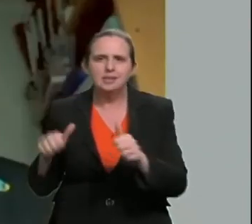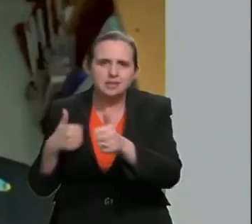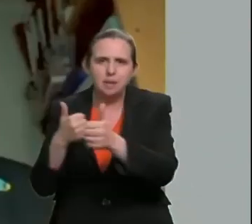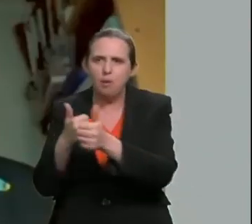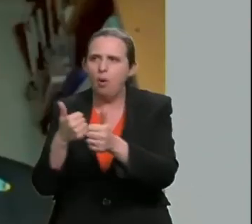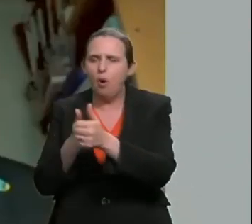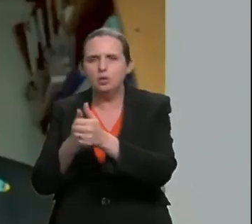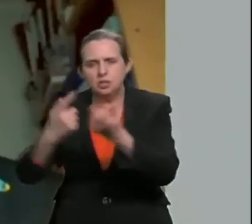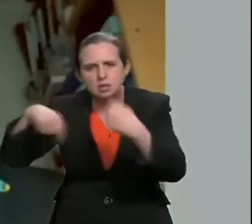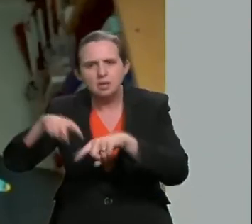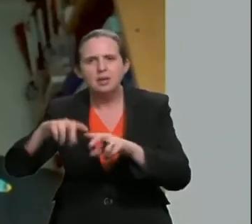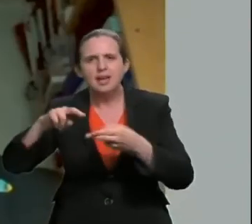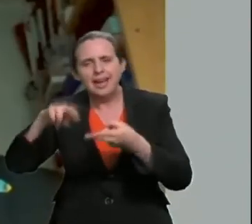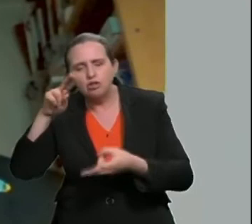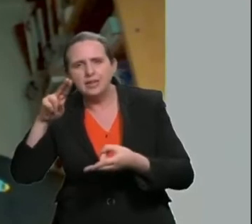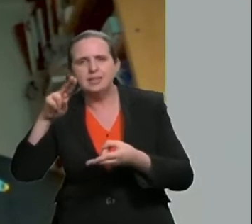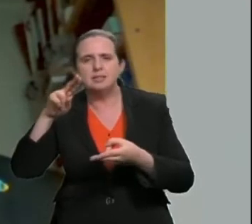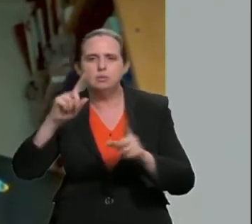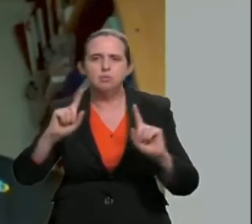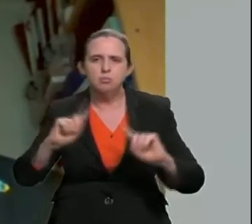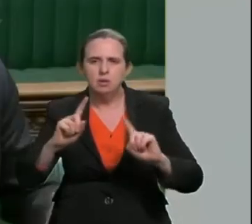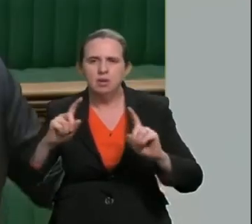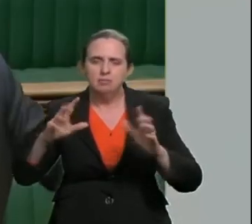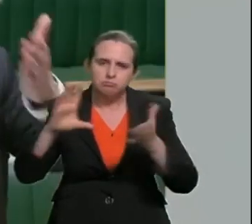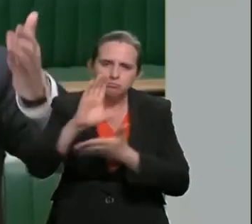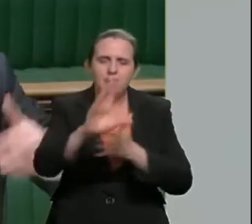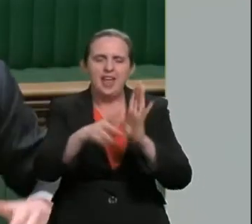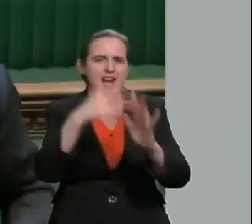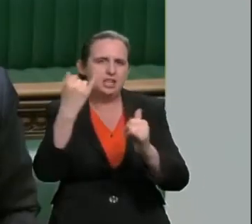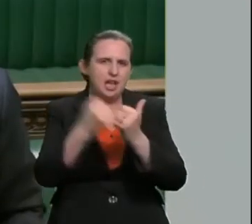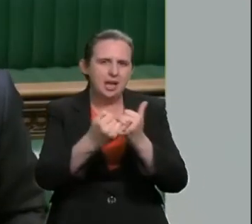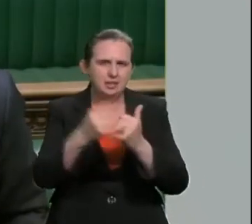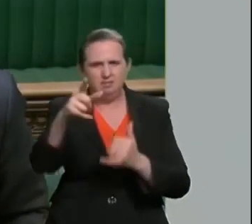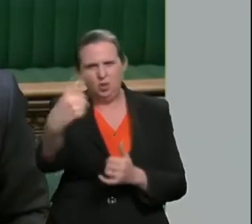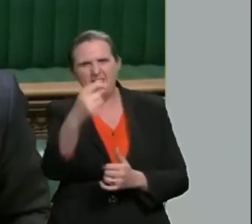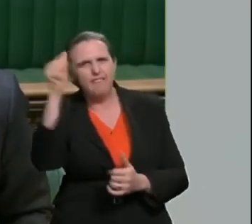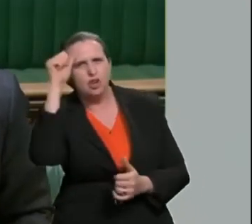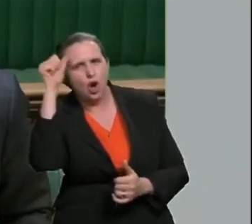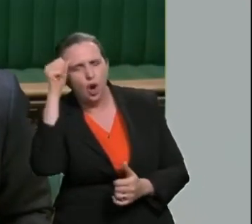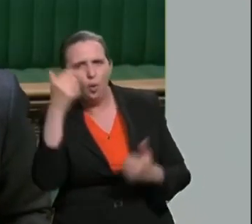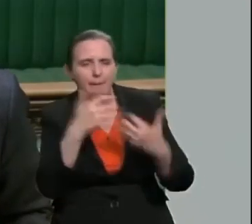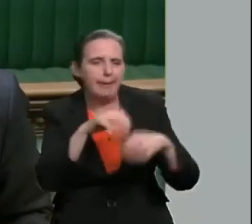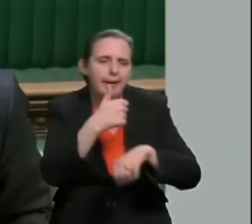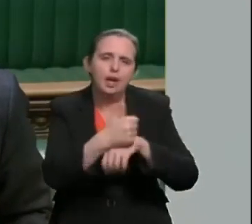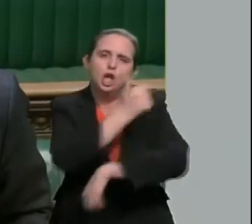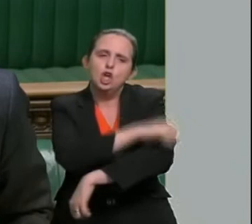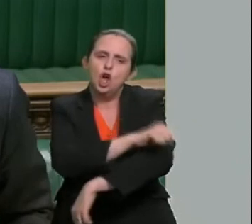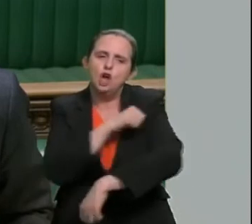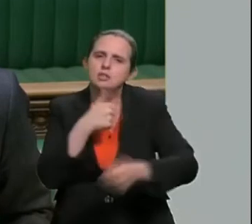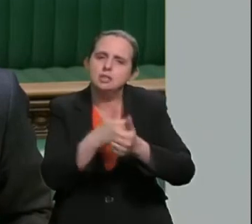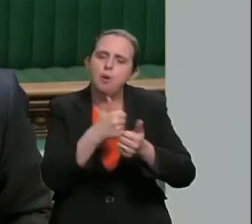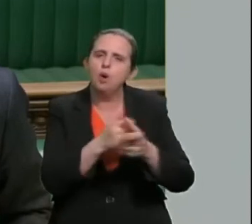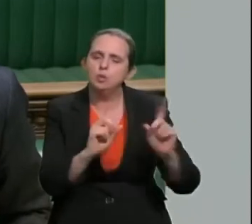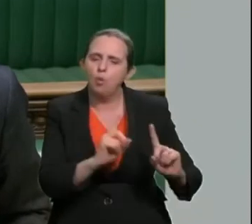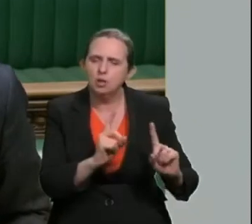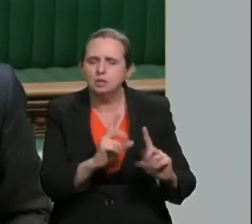particularly increases in investment in our NHS, and you'll know the package that we put in place for nurses. But the single best thing that